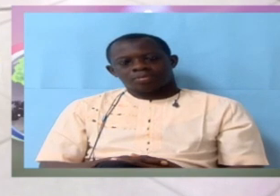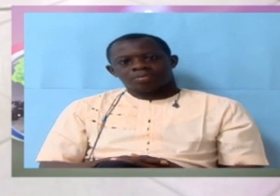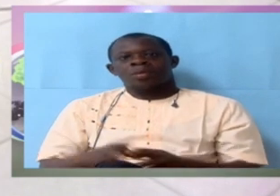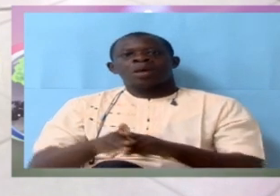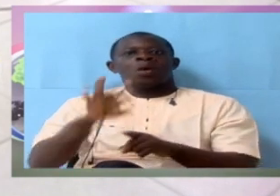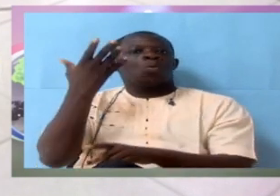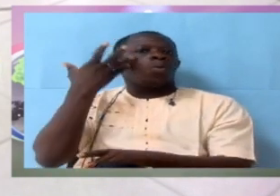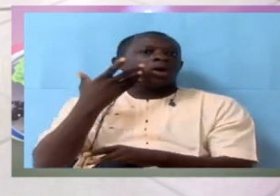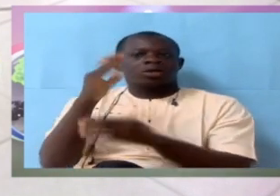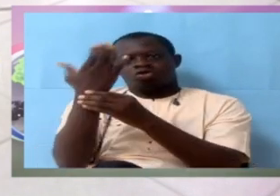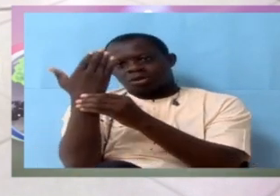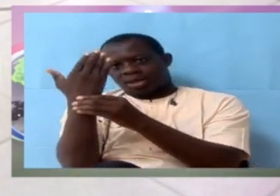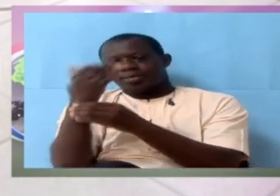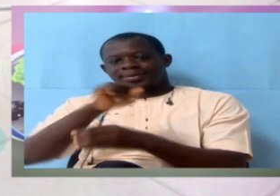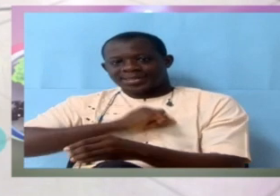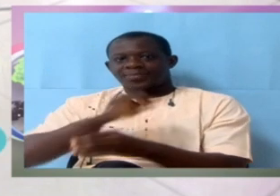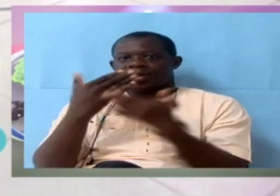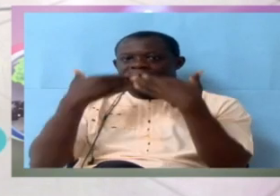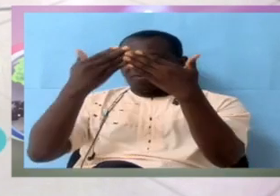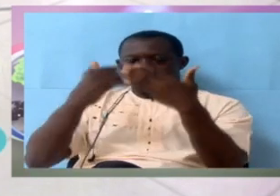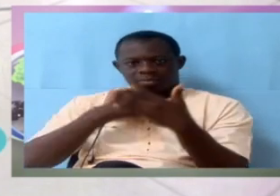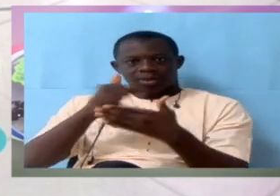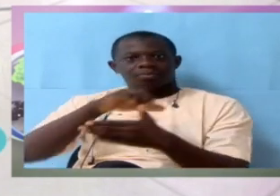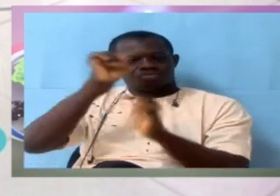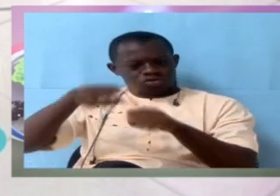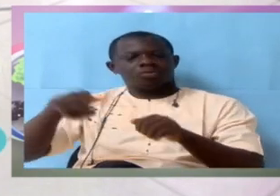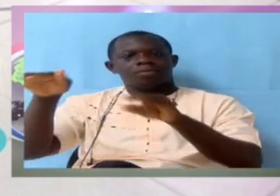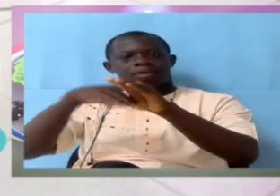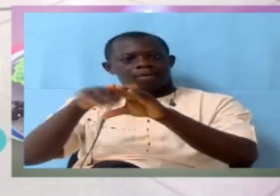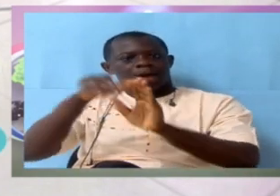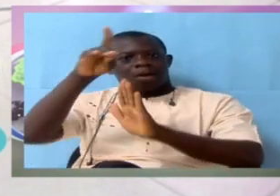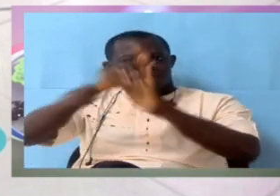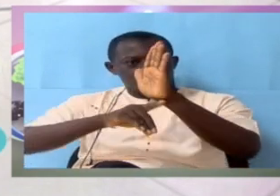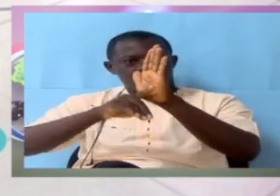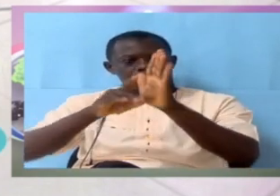When doctor told me that I will be able to enroll into the program,